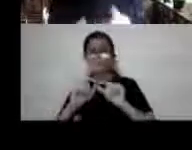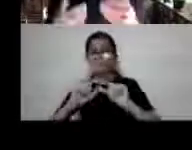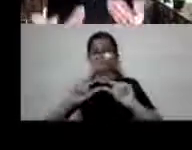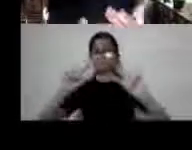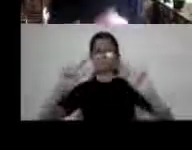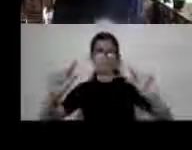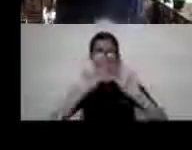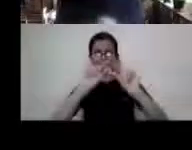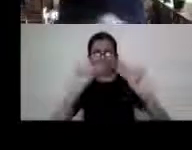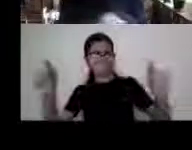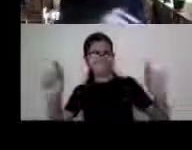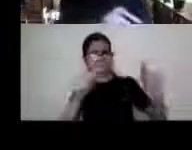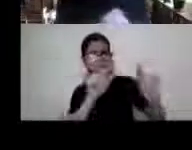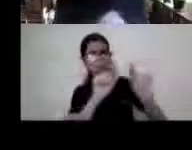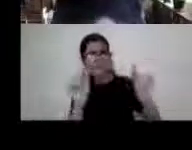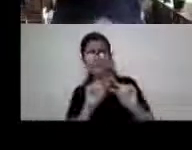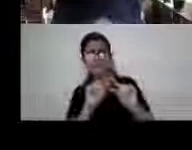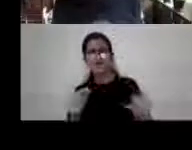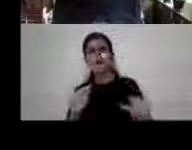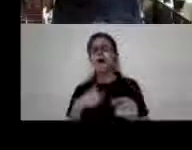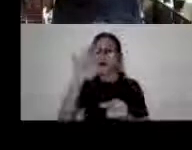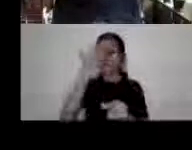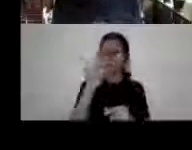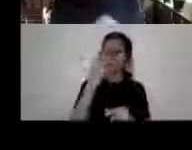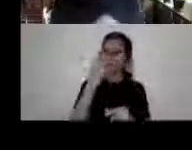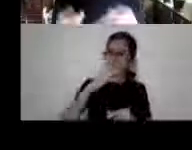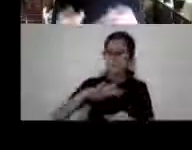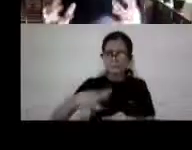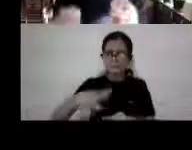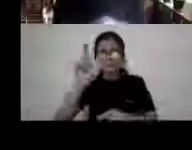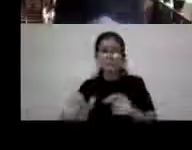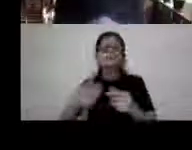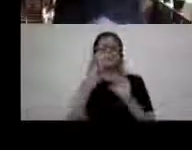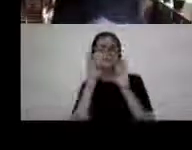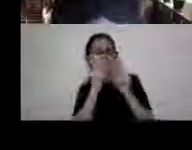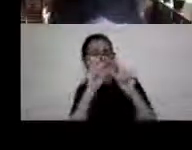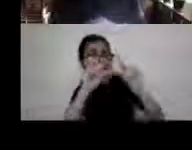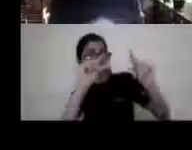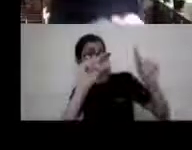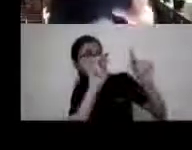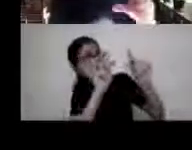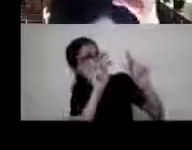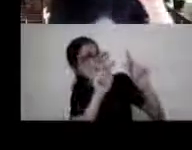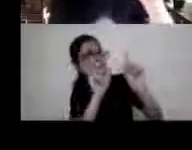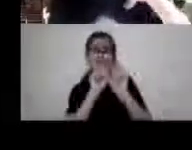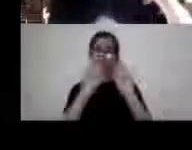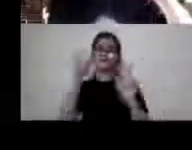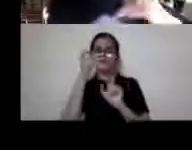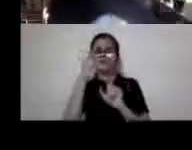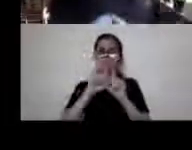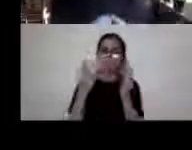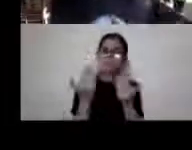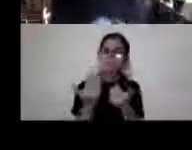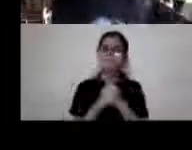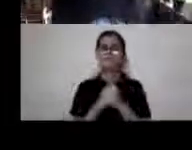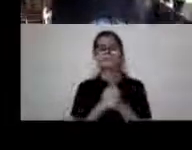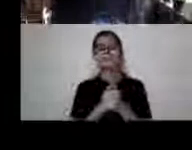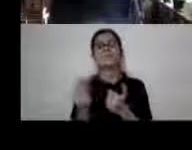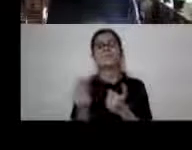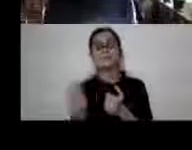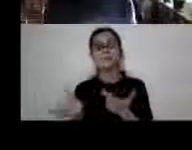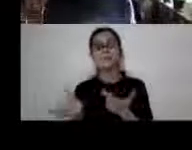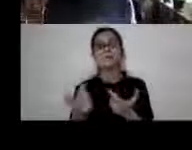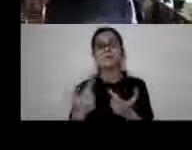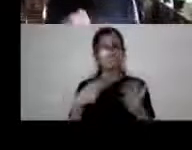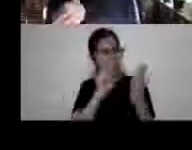which is accessible to partially sighted kids. And most important, we're using this easy to